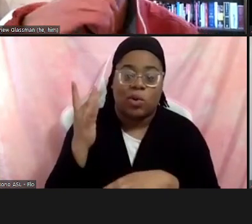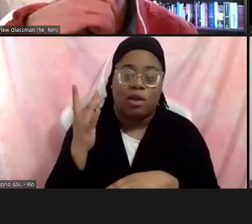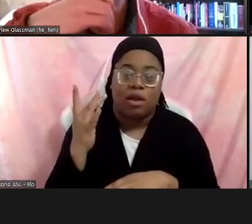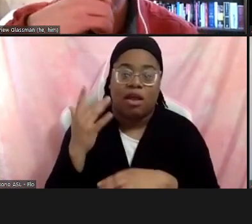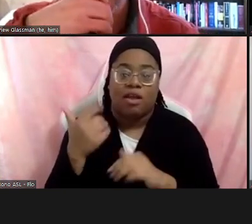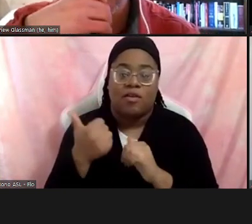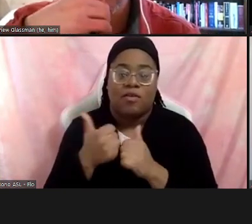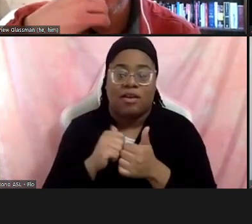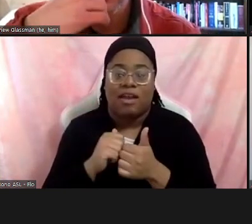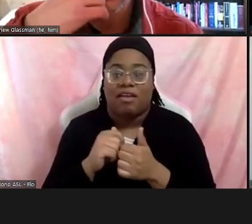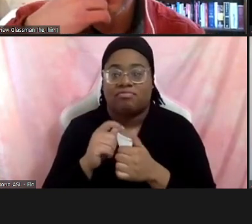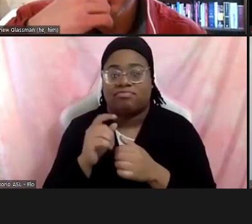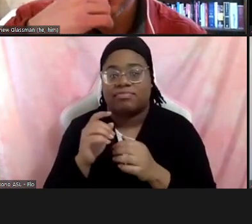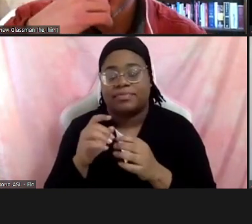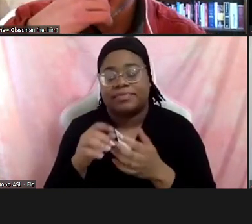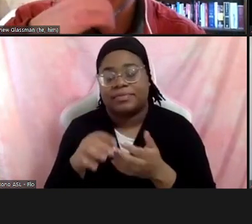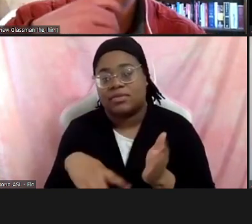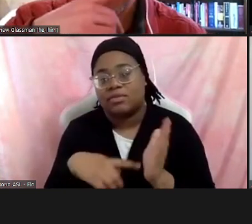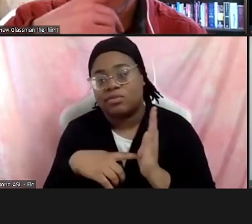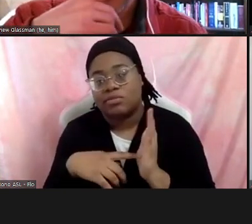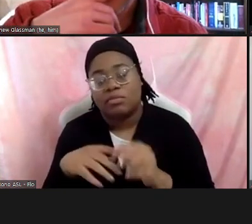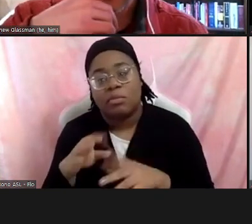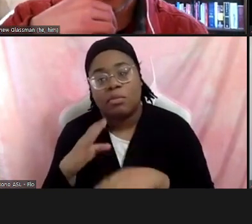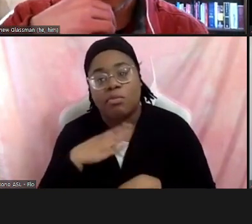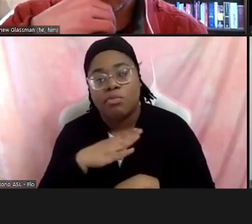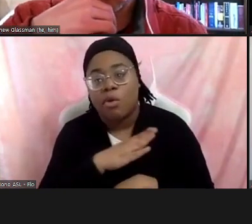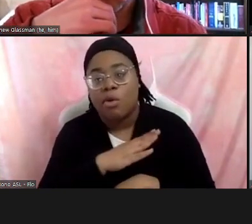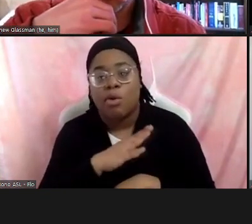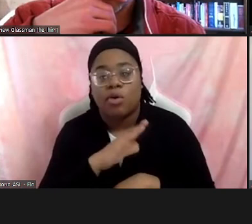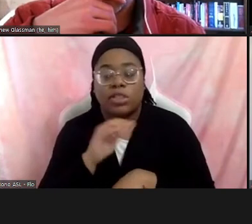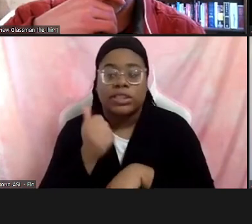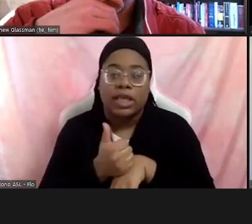are constituted and what their aims are.